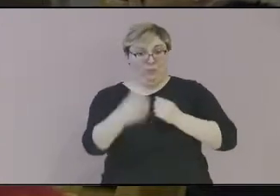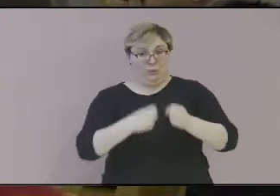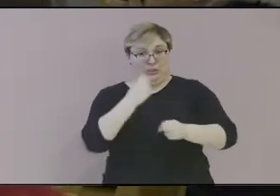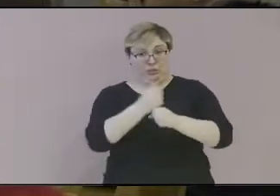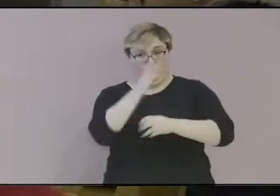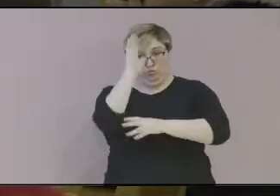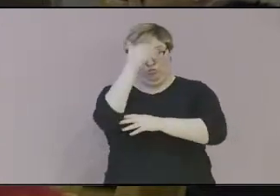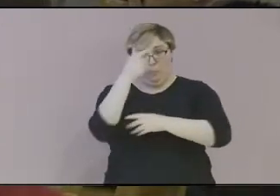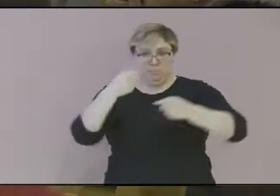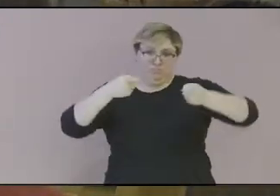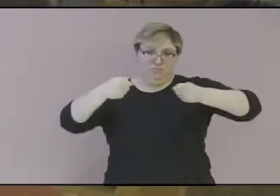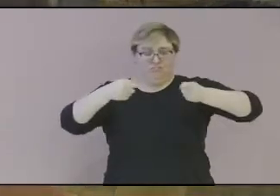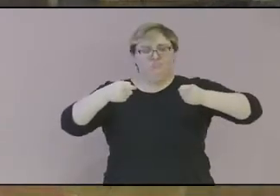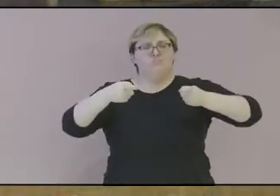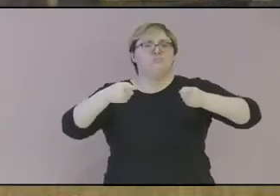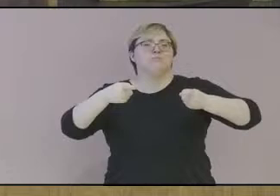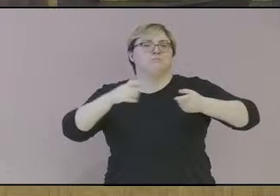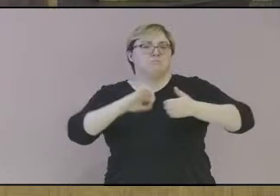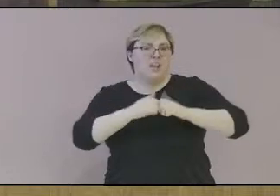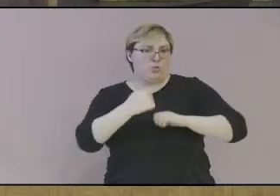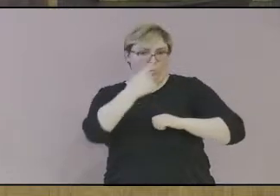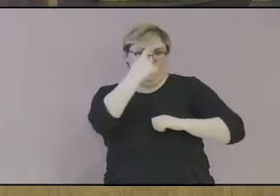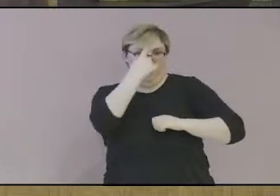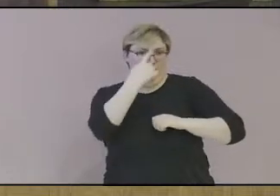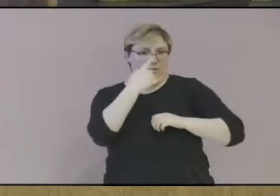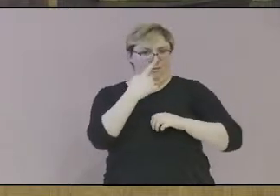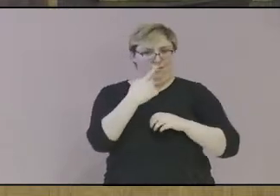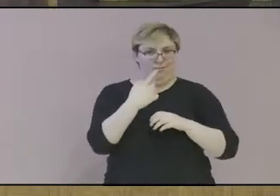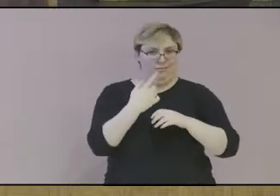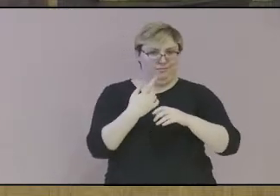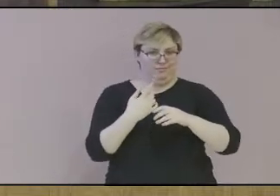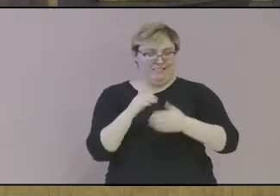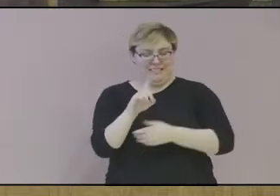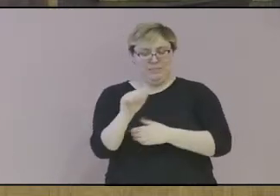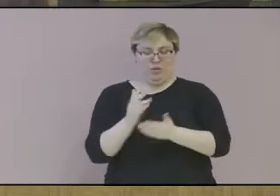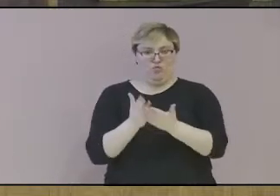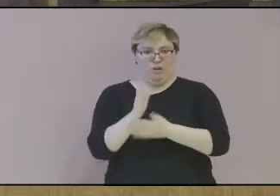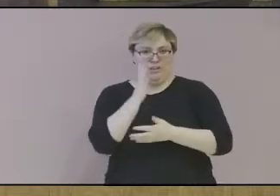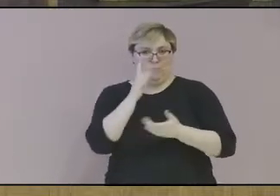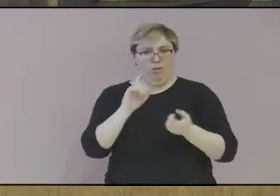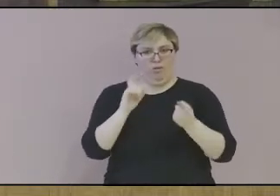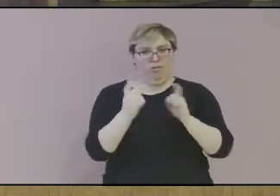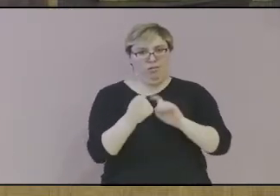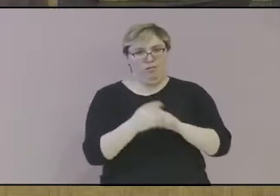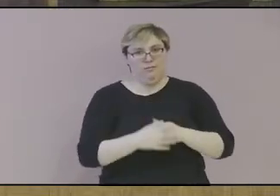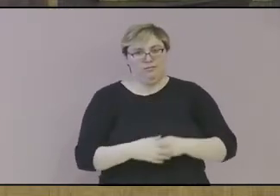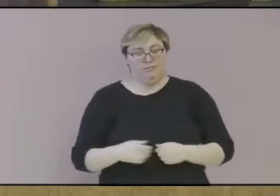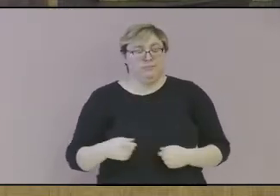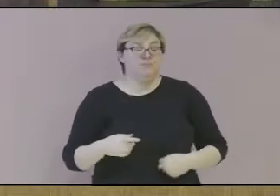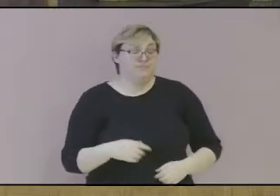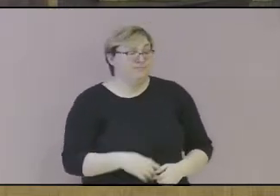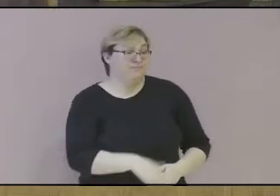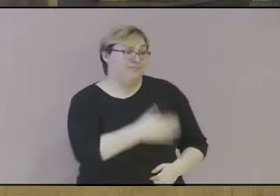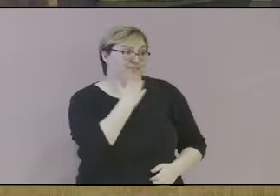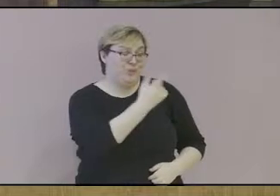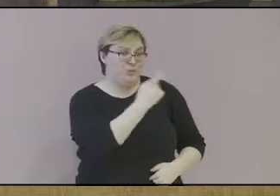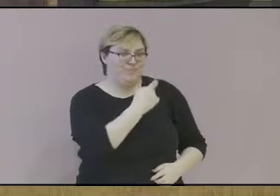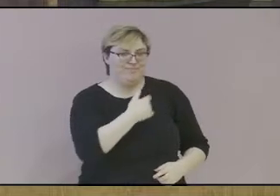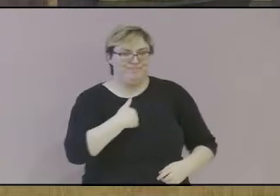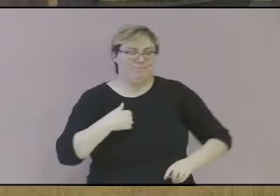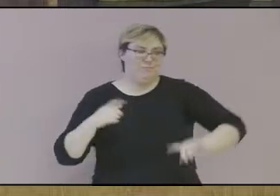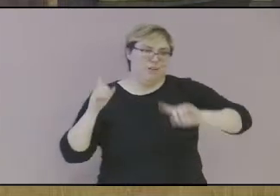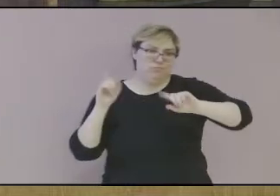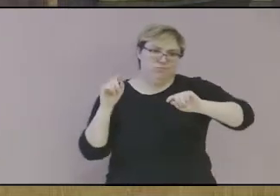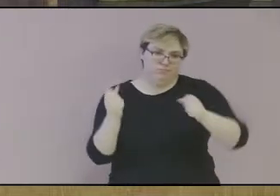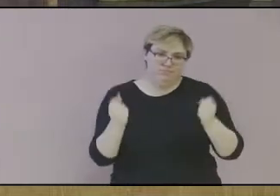Yeah, so this is the $1 million question that I'm spending, going to multiple meetings a week about. To